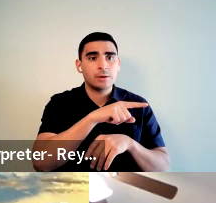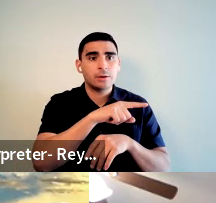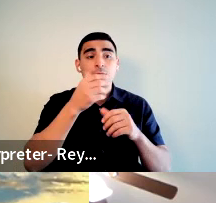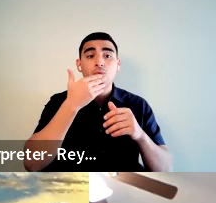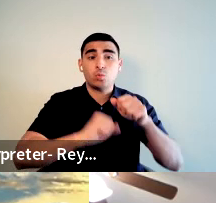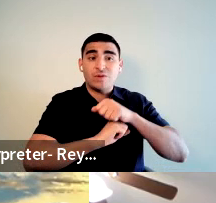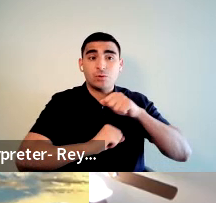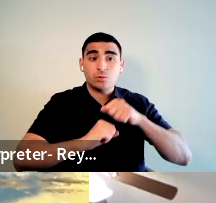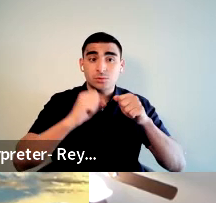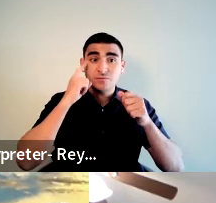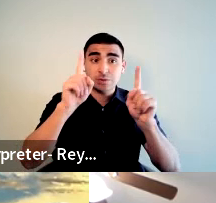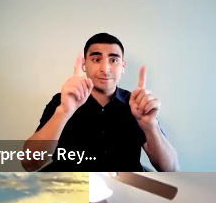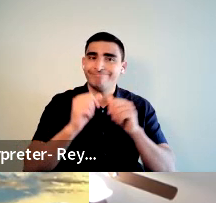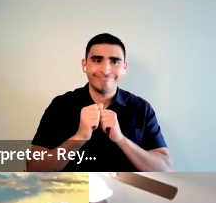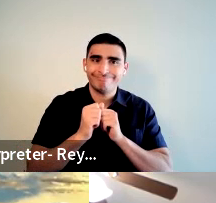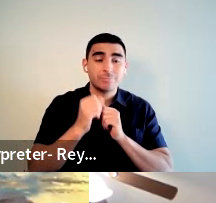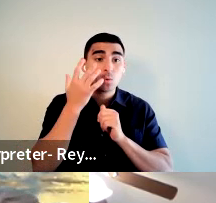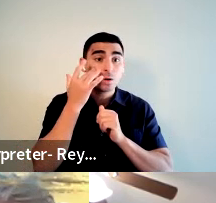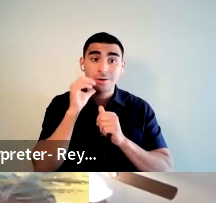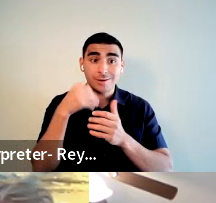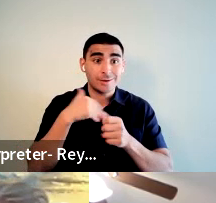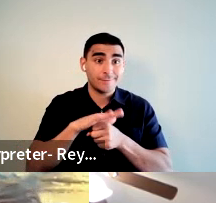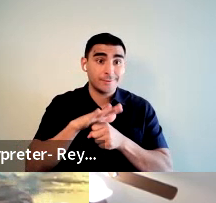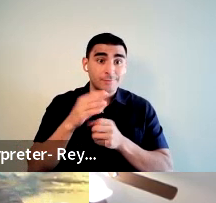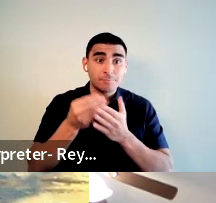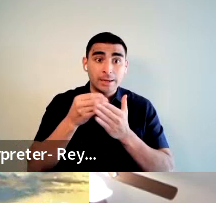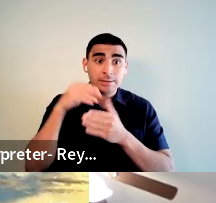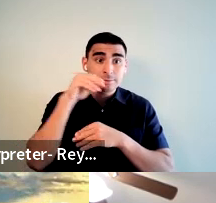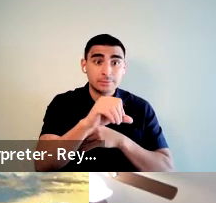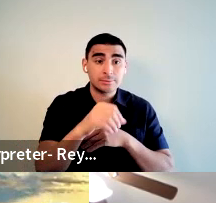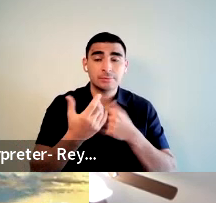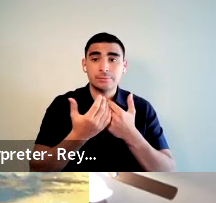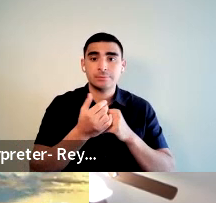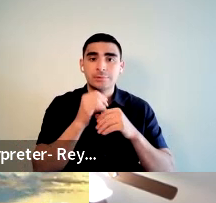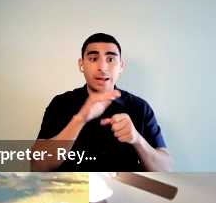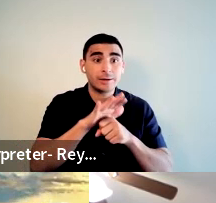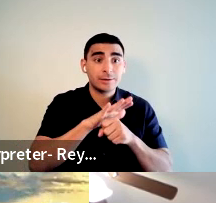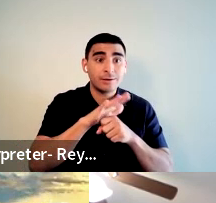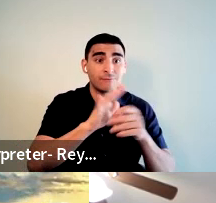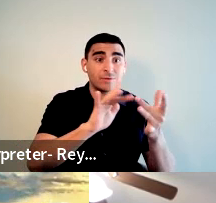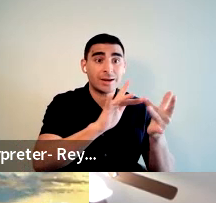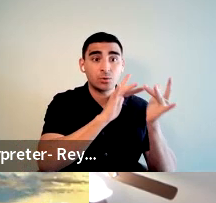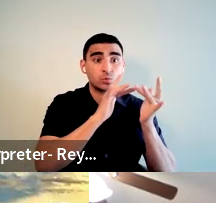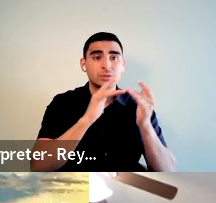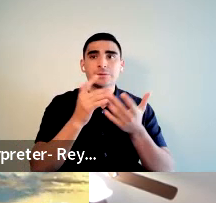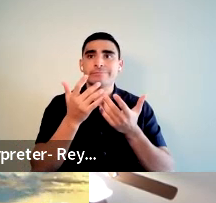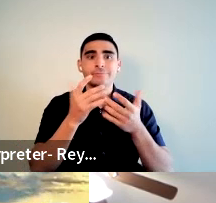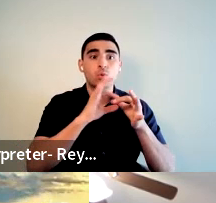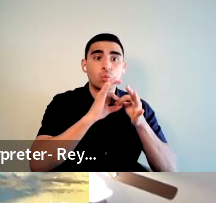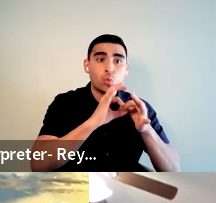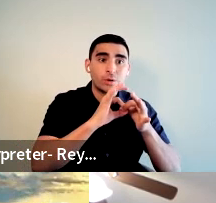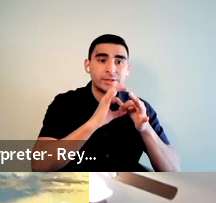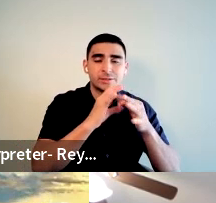by not being funded, by lack of outreach, by lack of staff, lack of coordination.